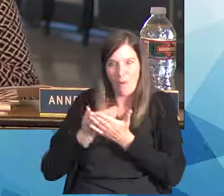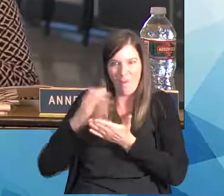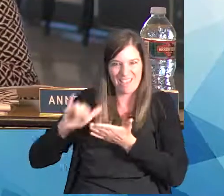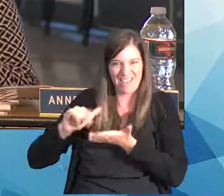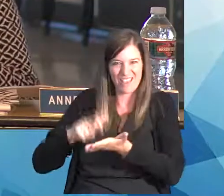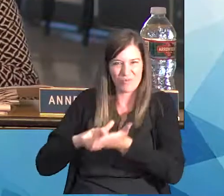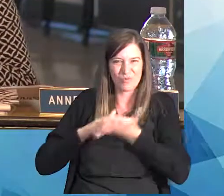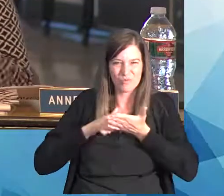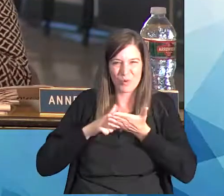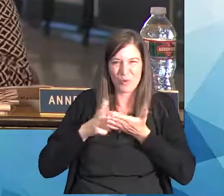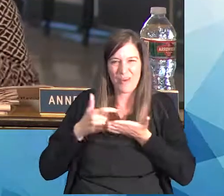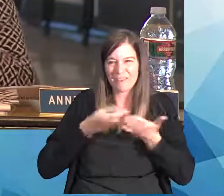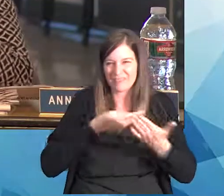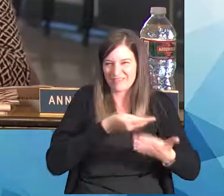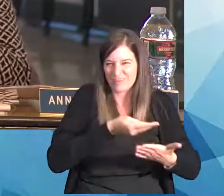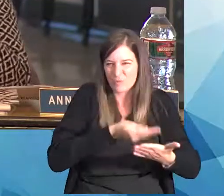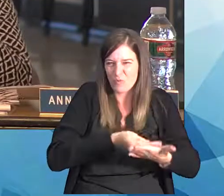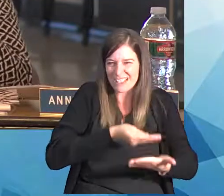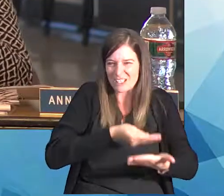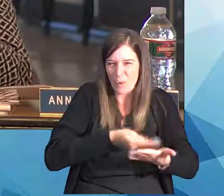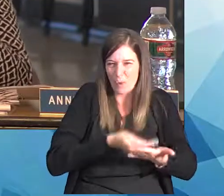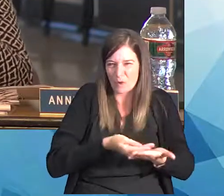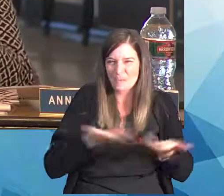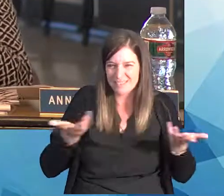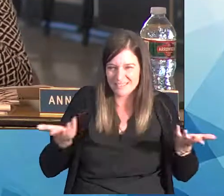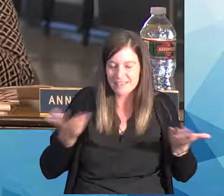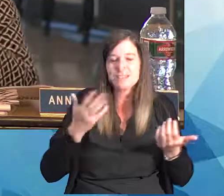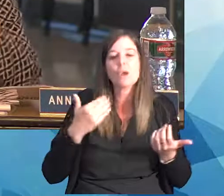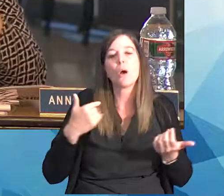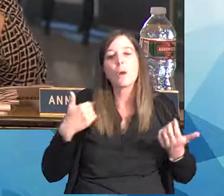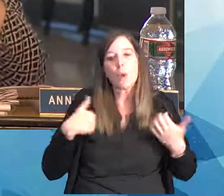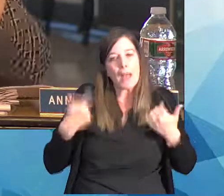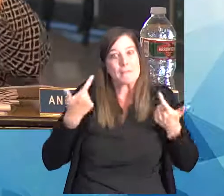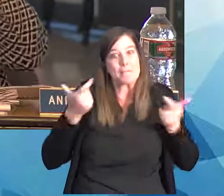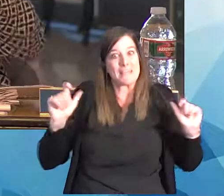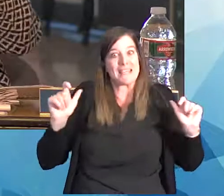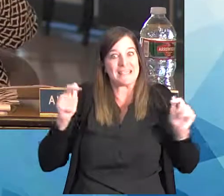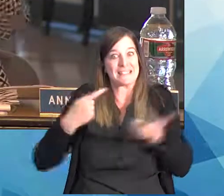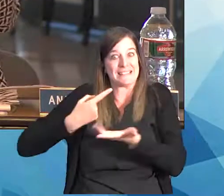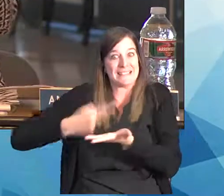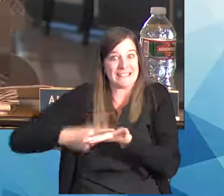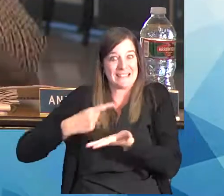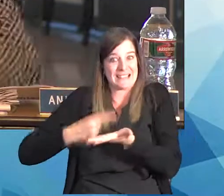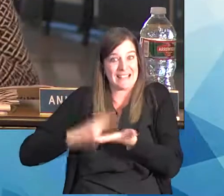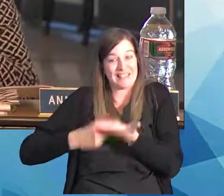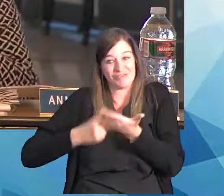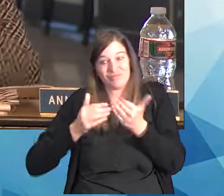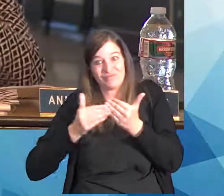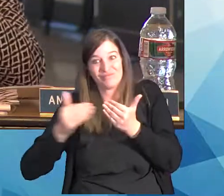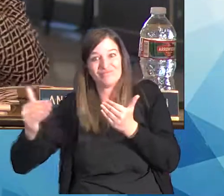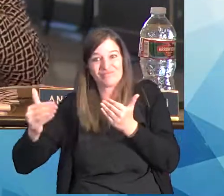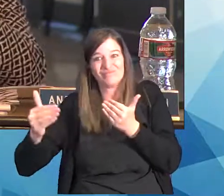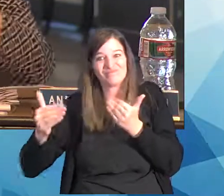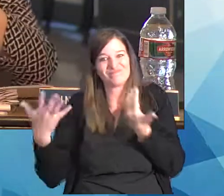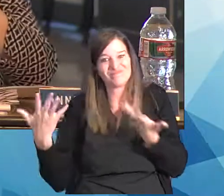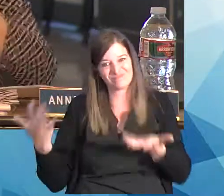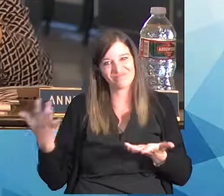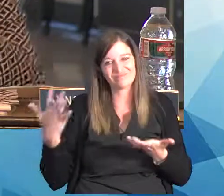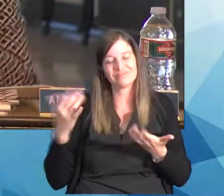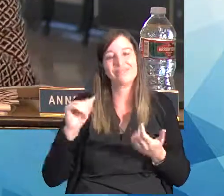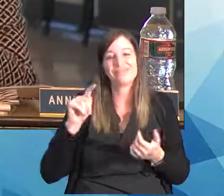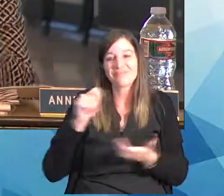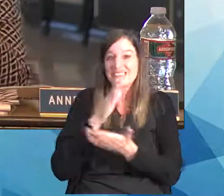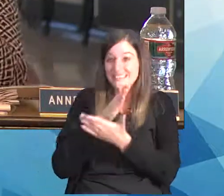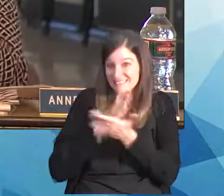there are some really significant discussions that we will have in the future. And at some